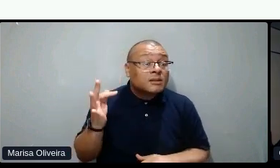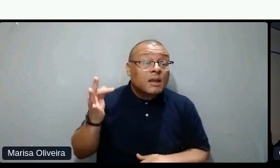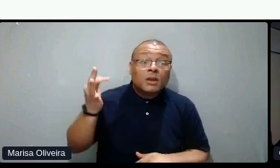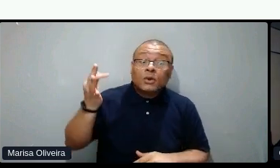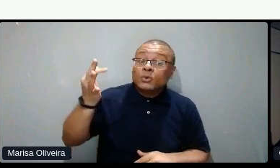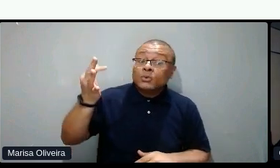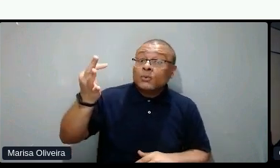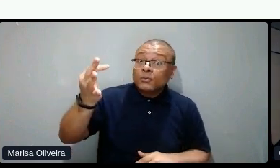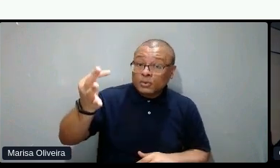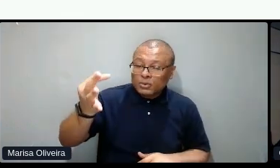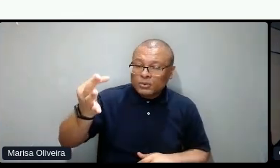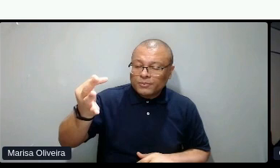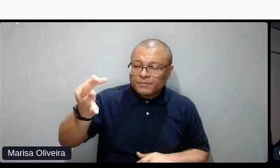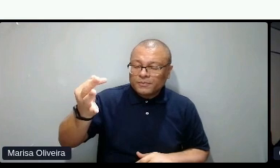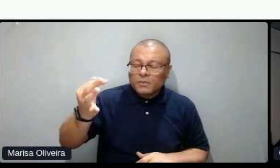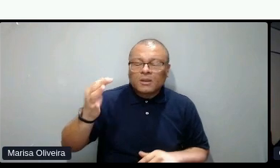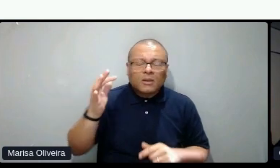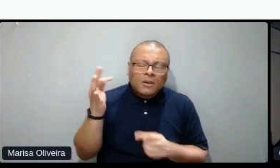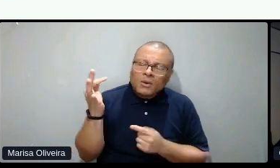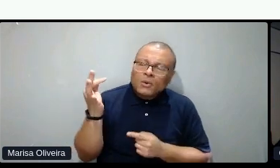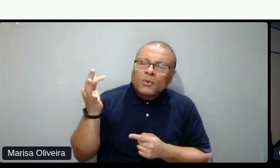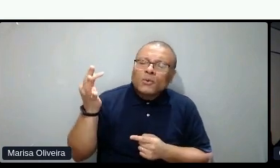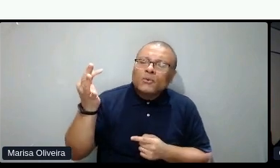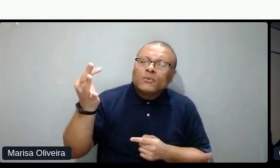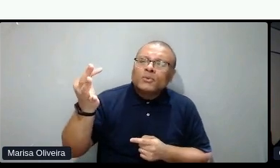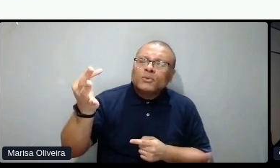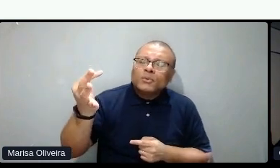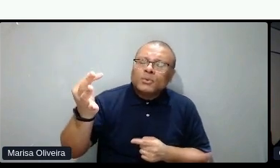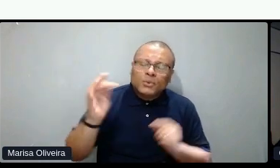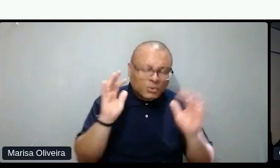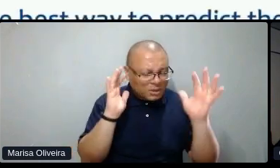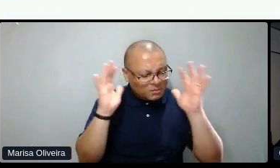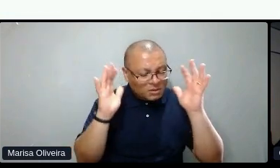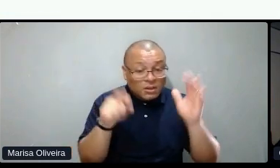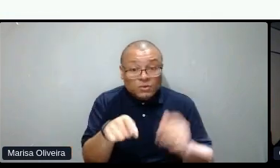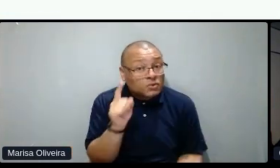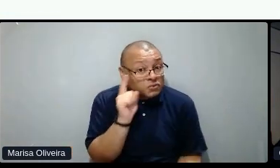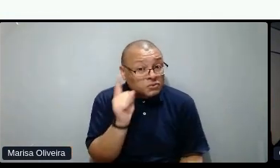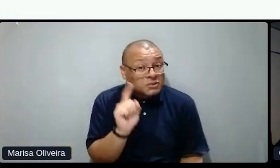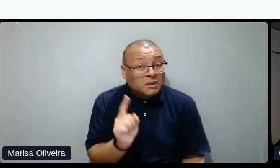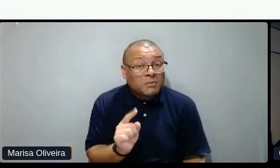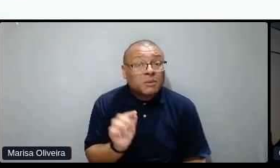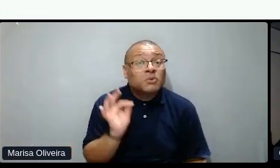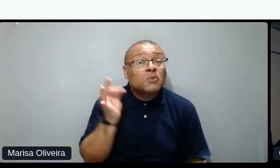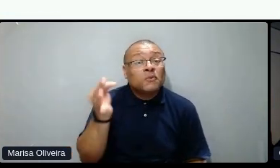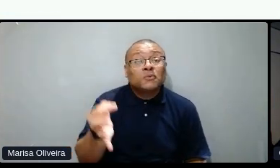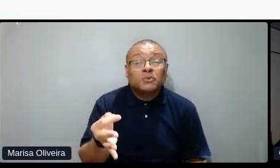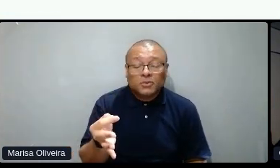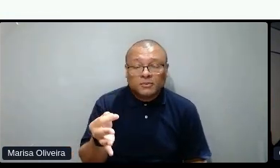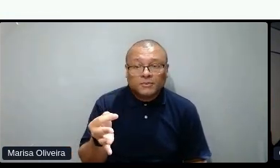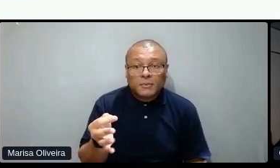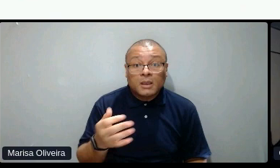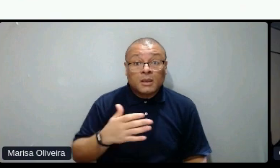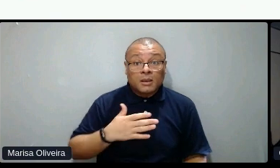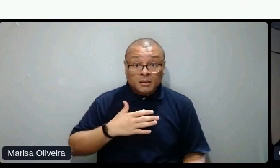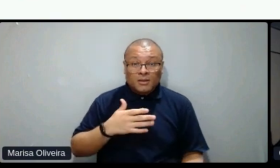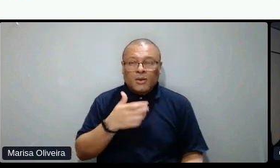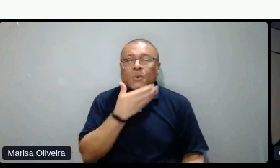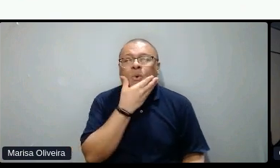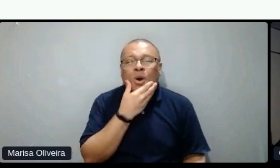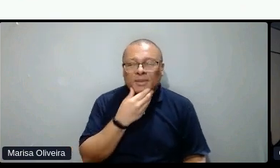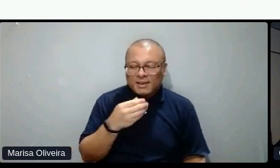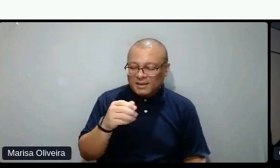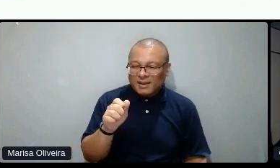So the interesting thing about the future is that we don't know it. This might be Abraham Lincoln. I